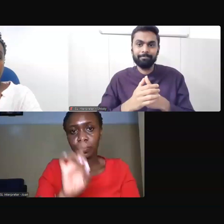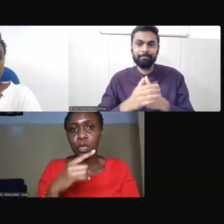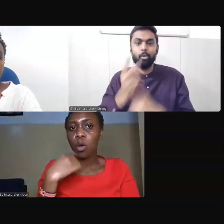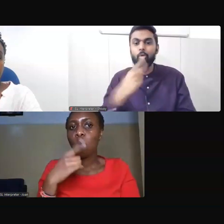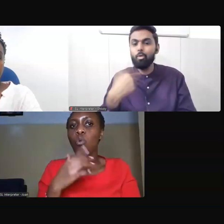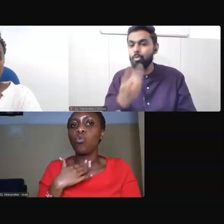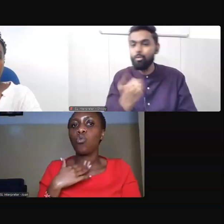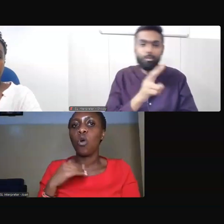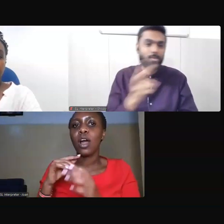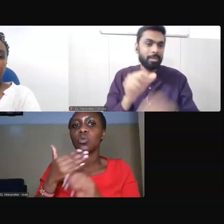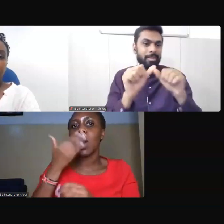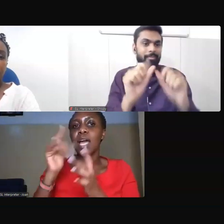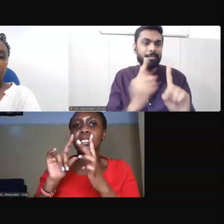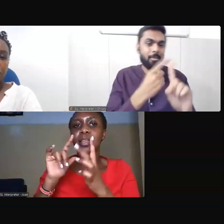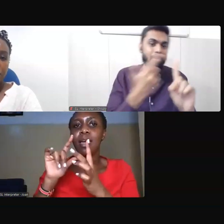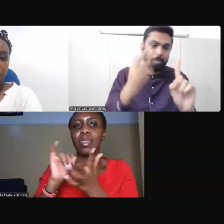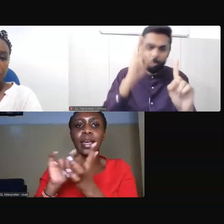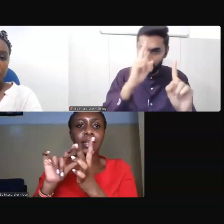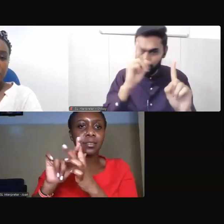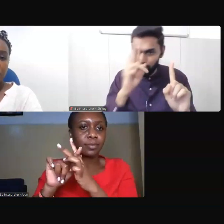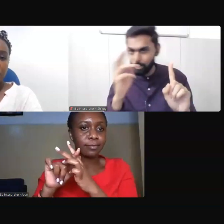like to answer that first? Rose?